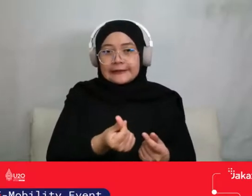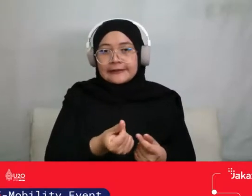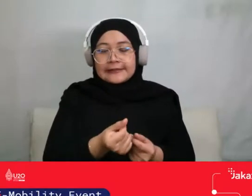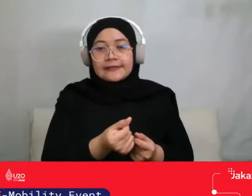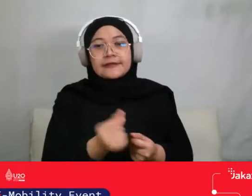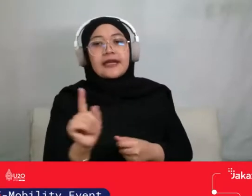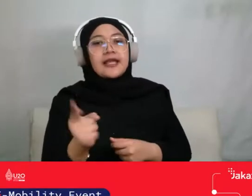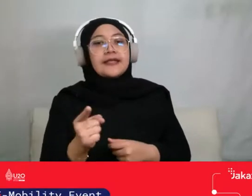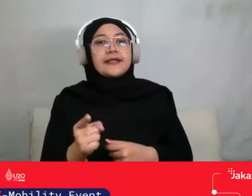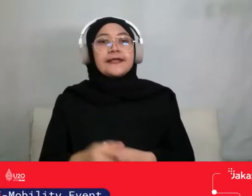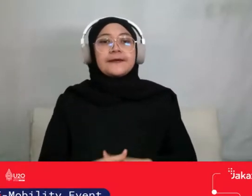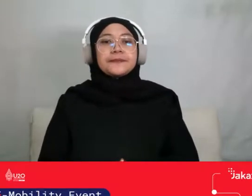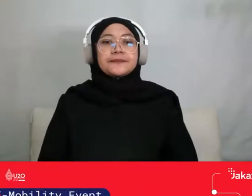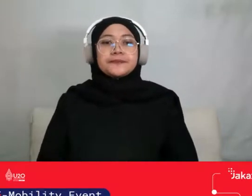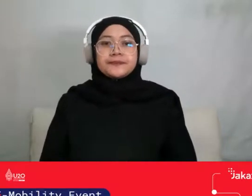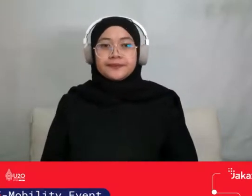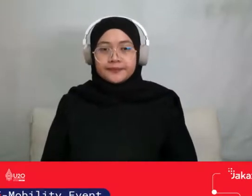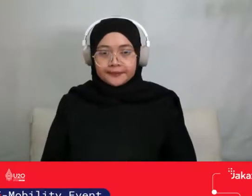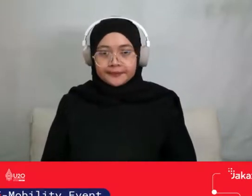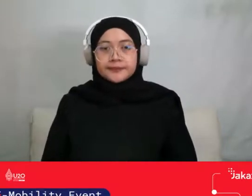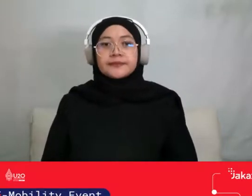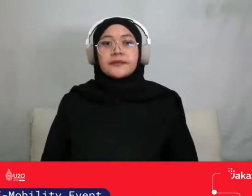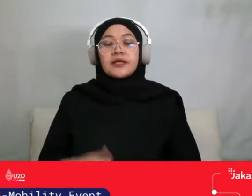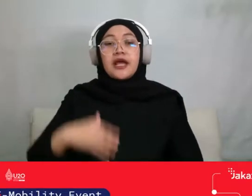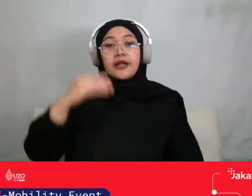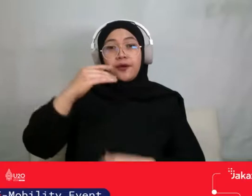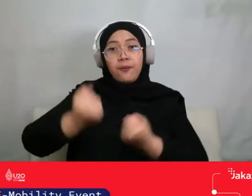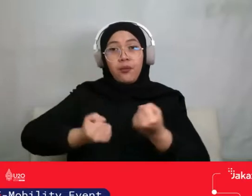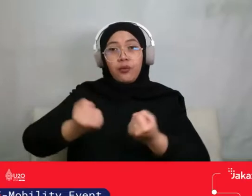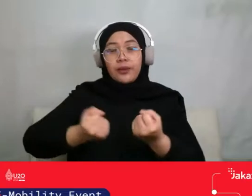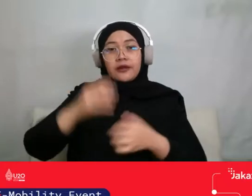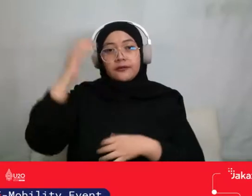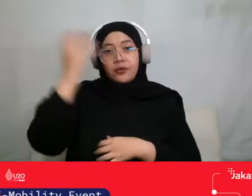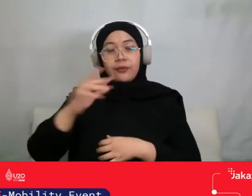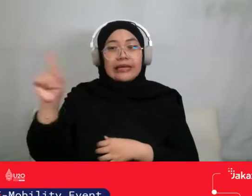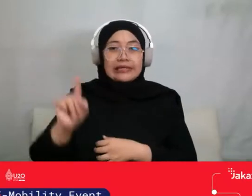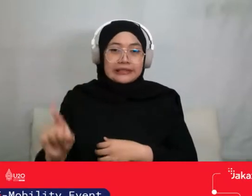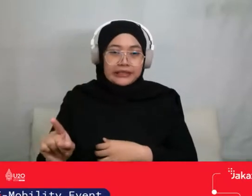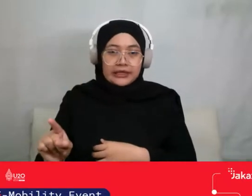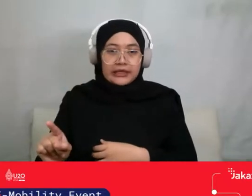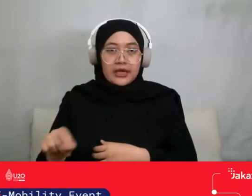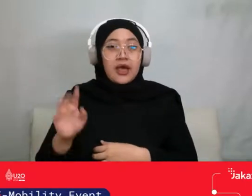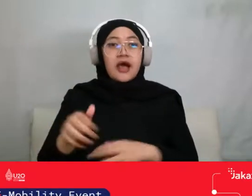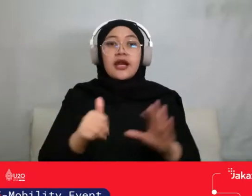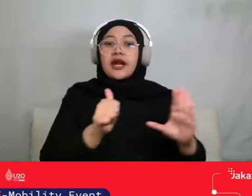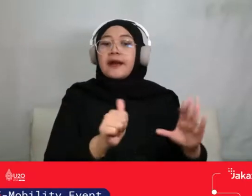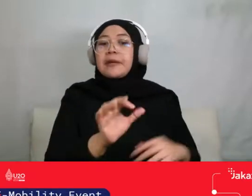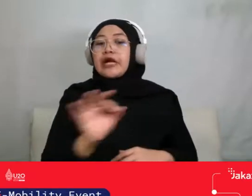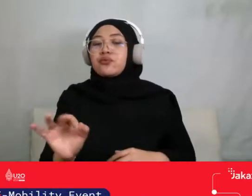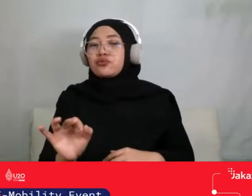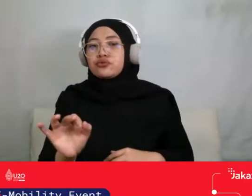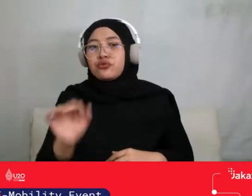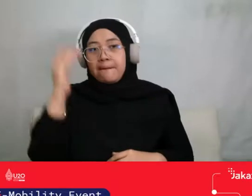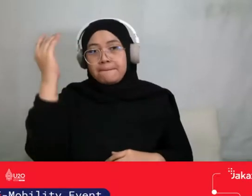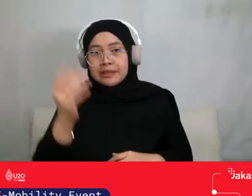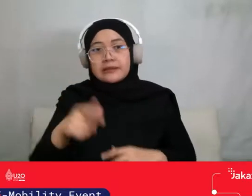electric vehicles of Microtrans, and when? There are 6,000 units that uses diesel and